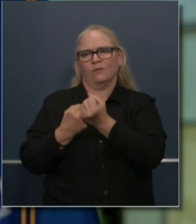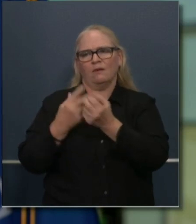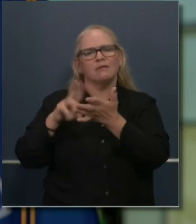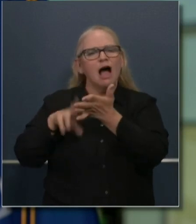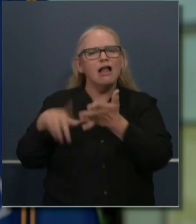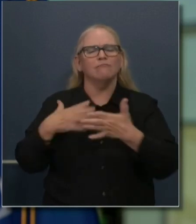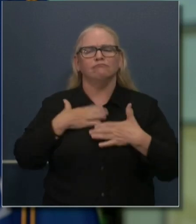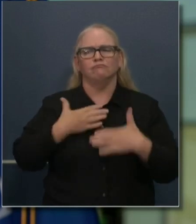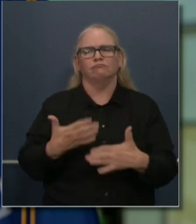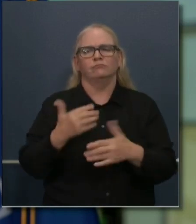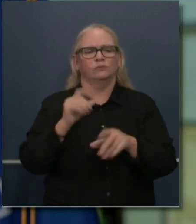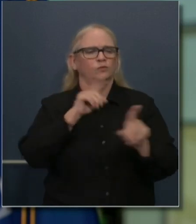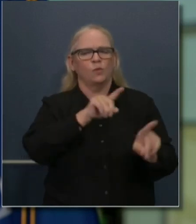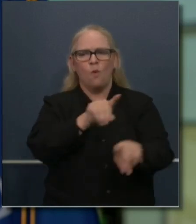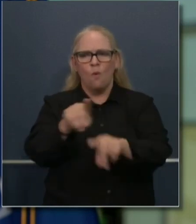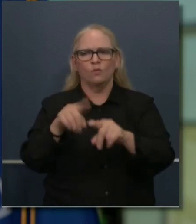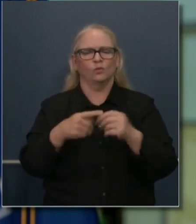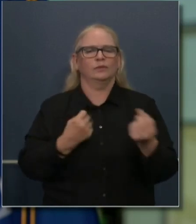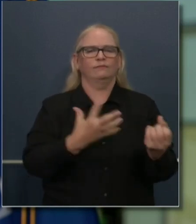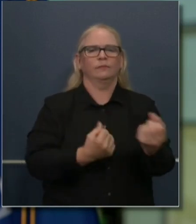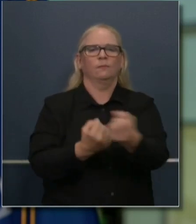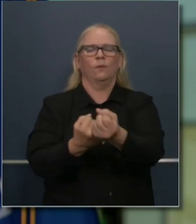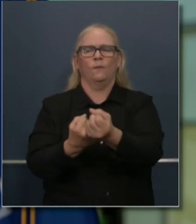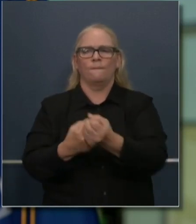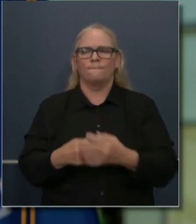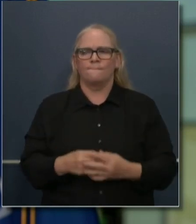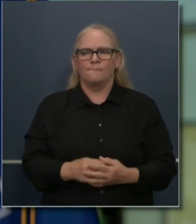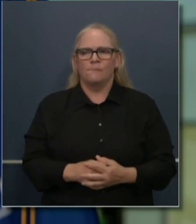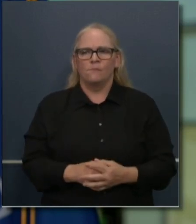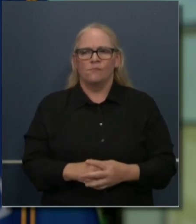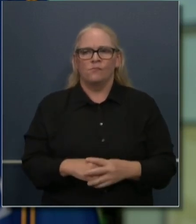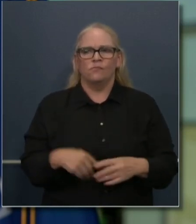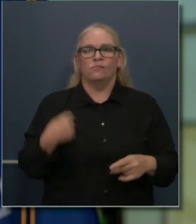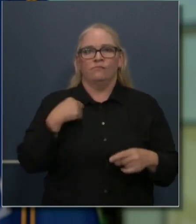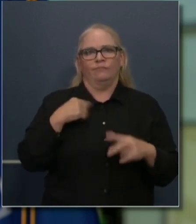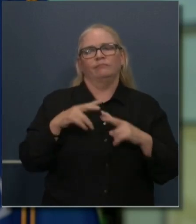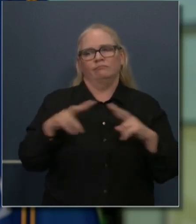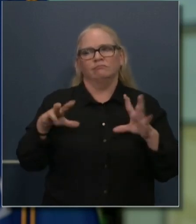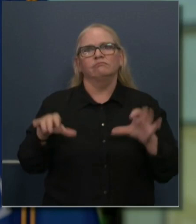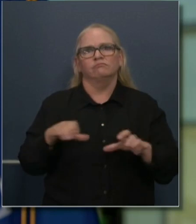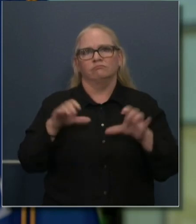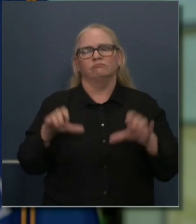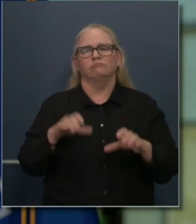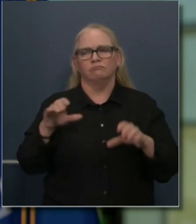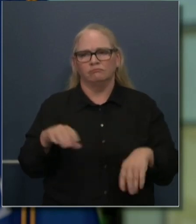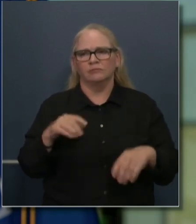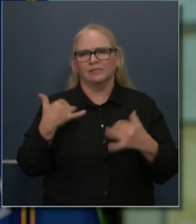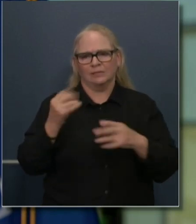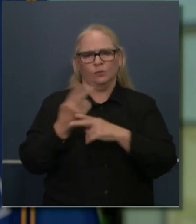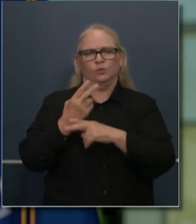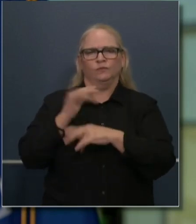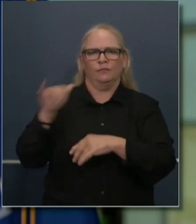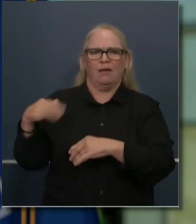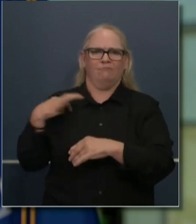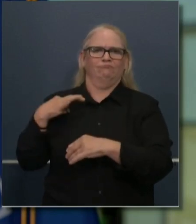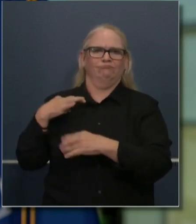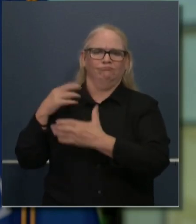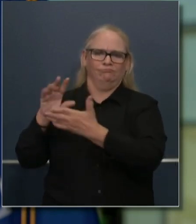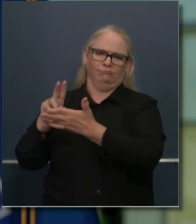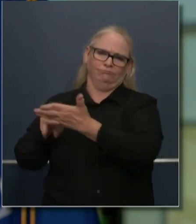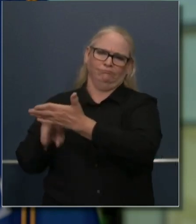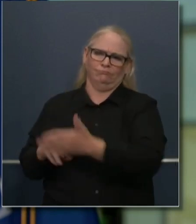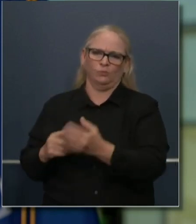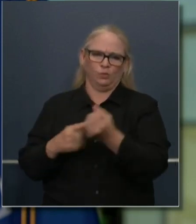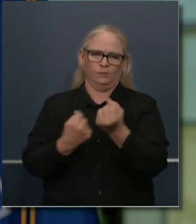throughout this pandemic. And we certainly are doubling down on the efforts moving forward to work through the latest increase in the wave of